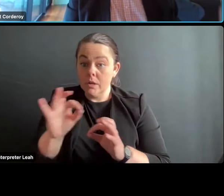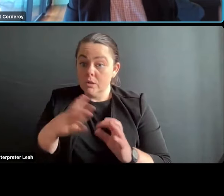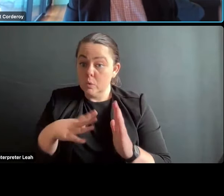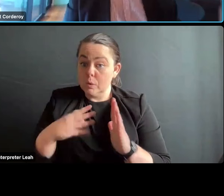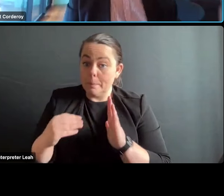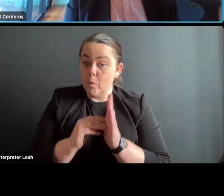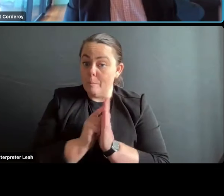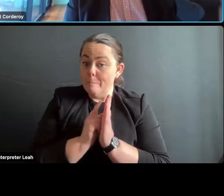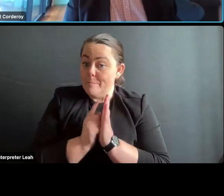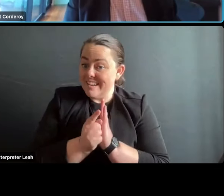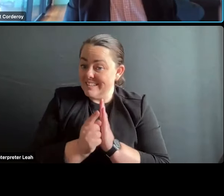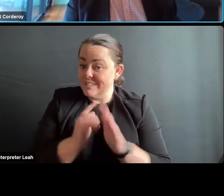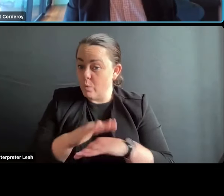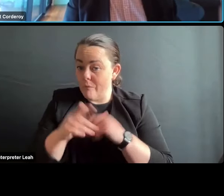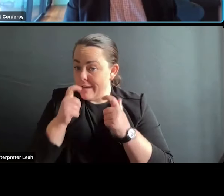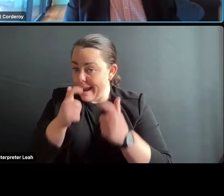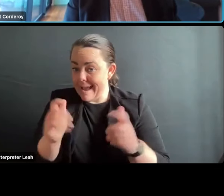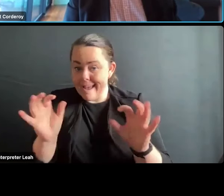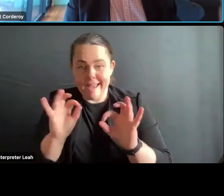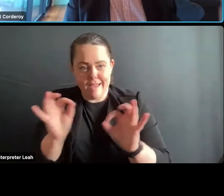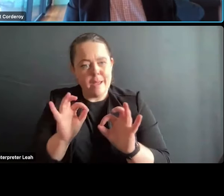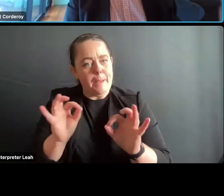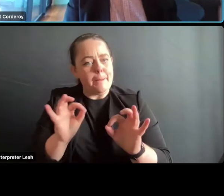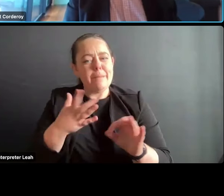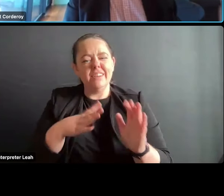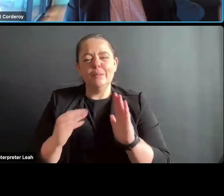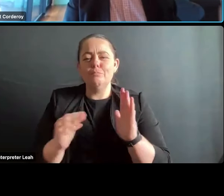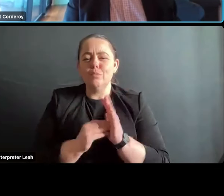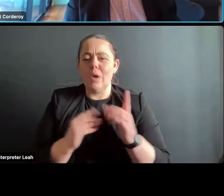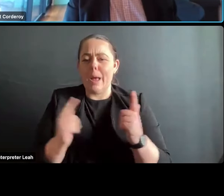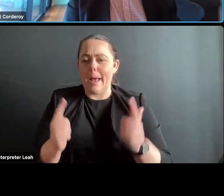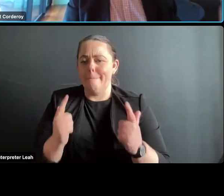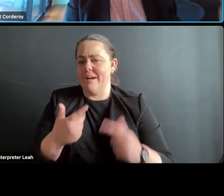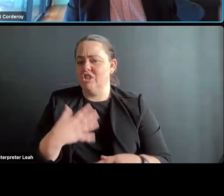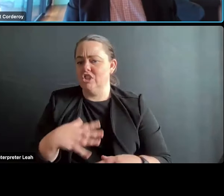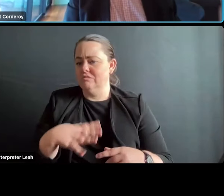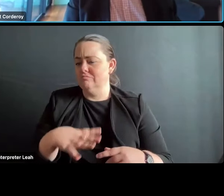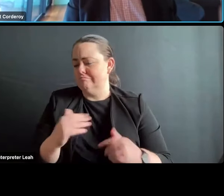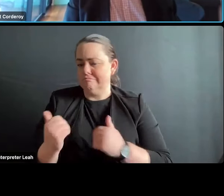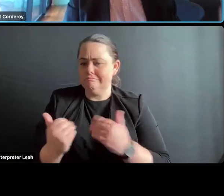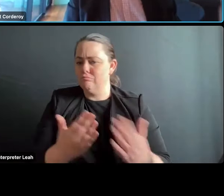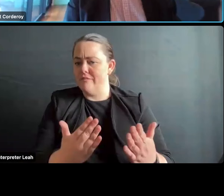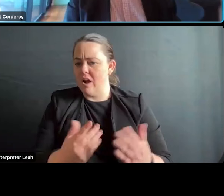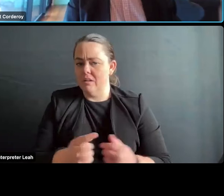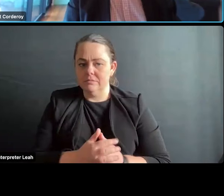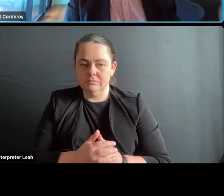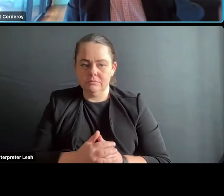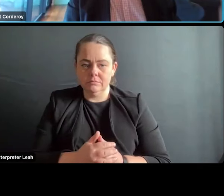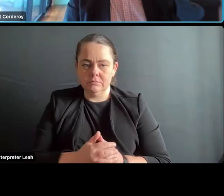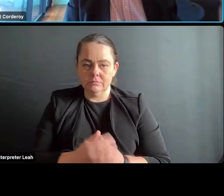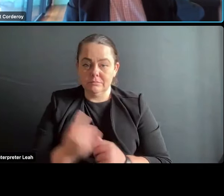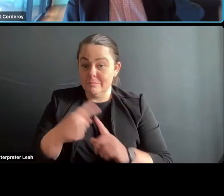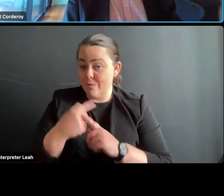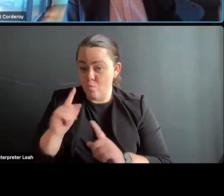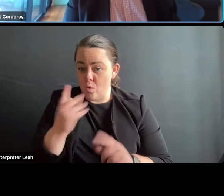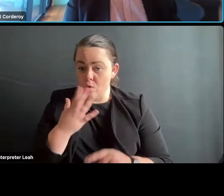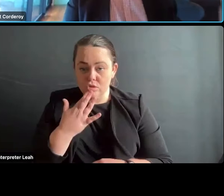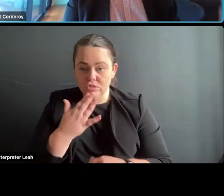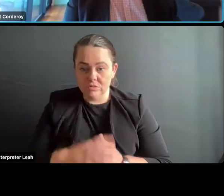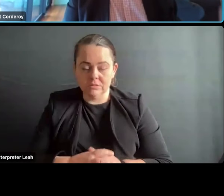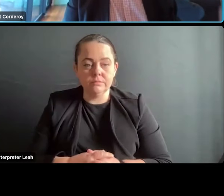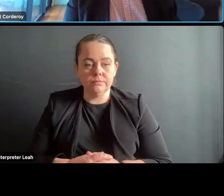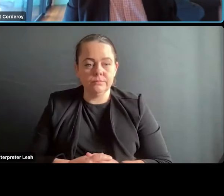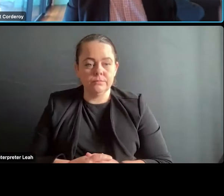but it's important that we need how much allied health is being provided and the hours of allied health and the cost of allied health,